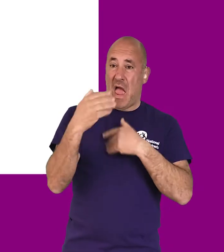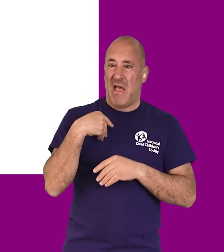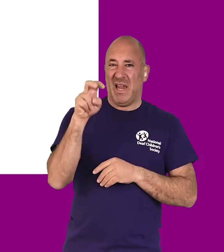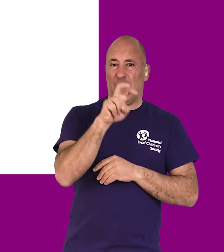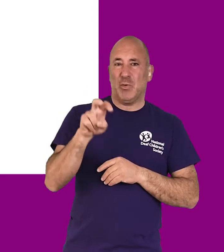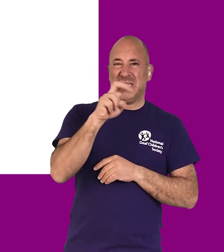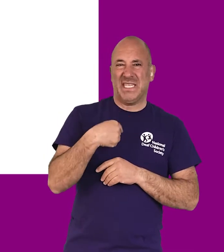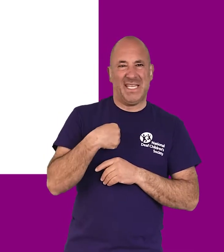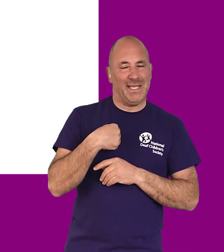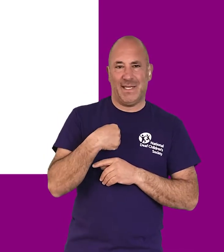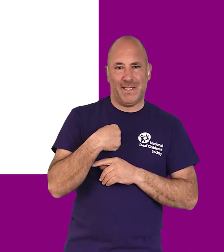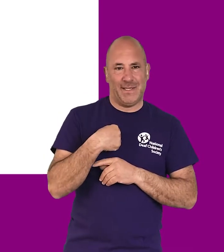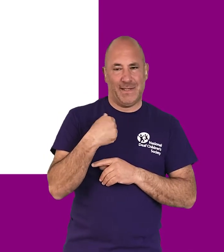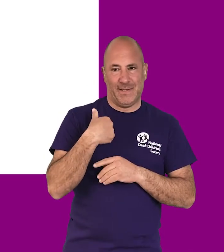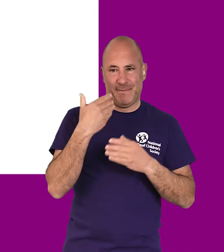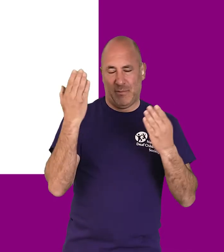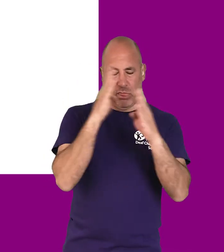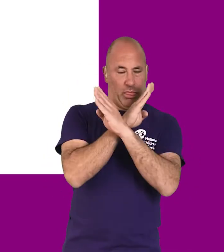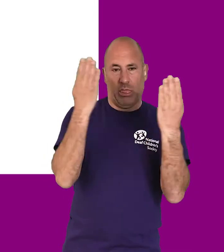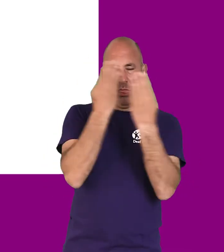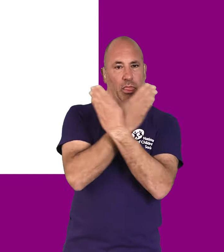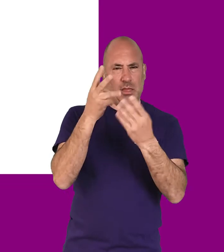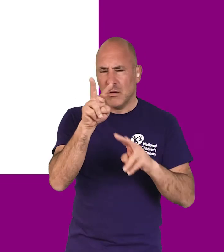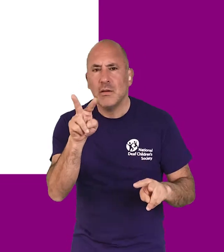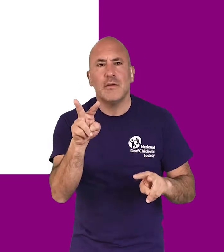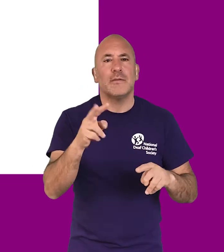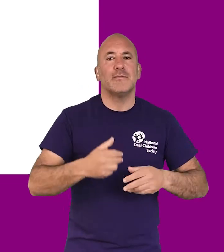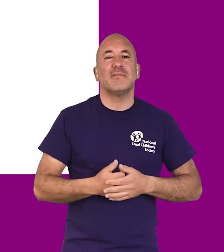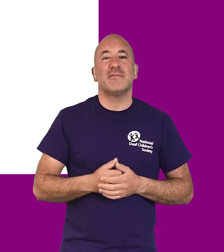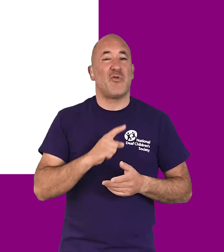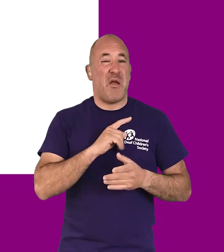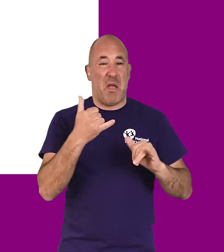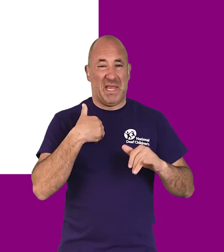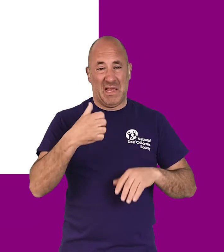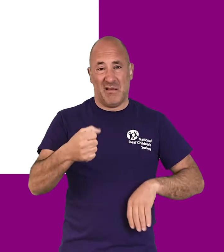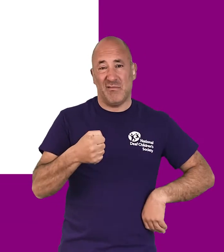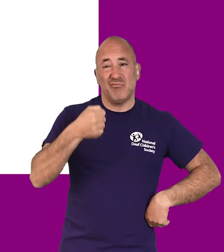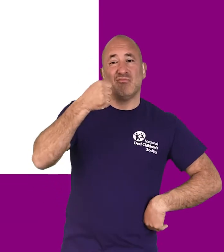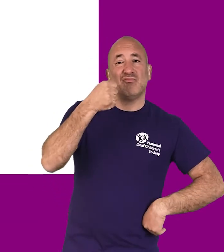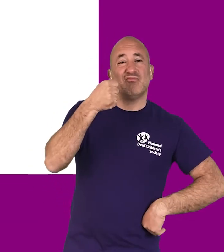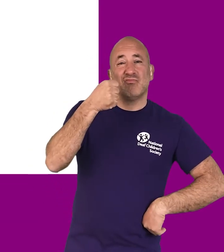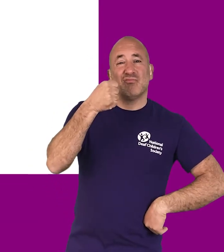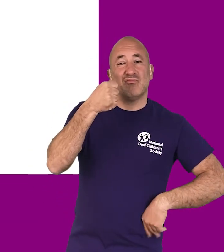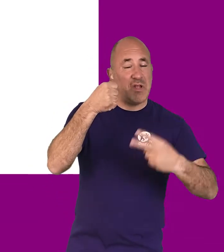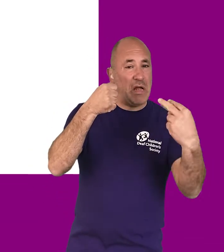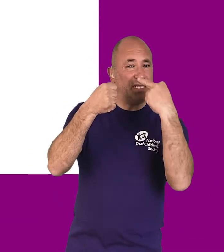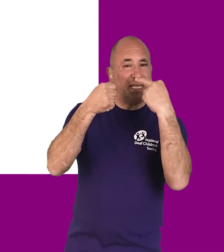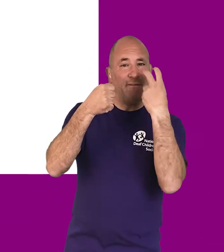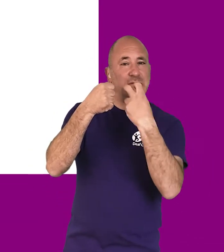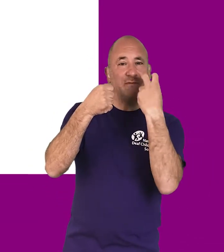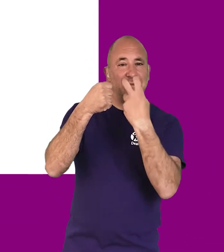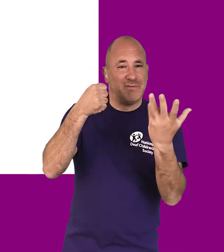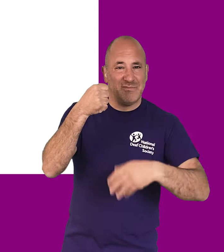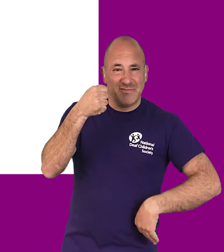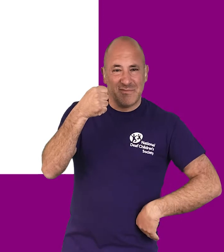My face was often not visible for lip reading. Sometimes I had a cup in